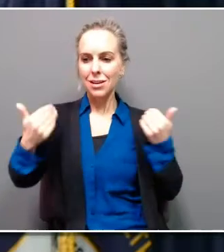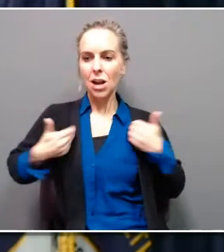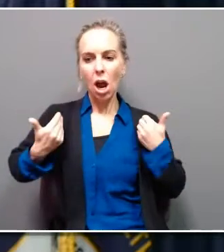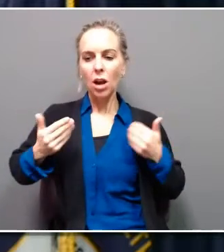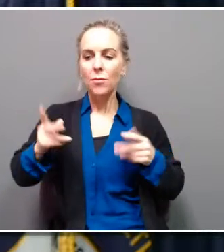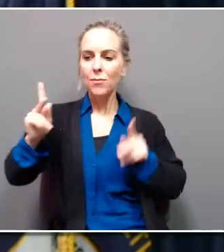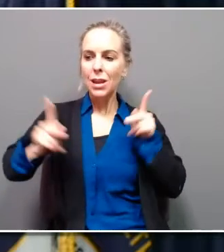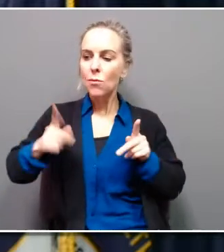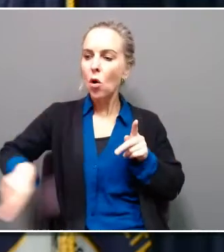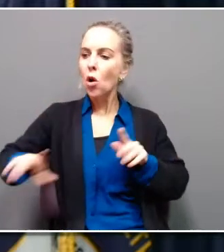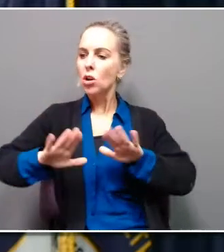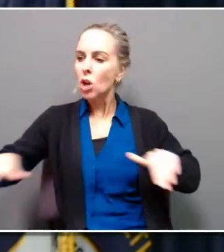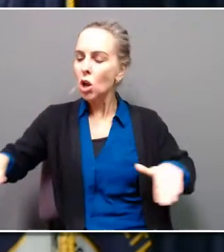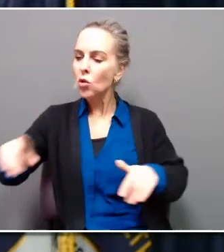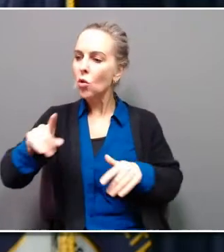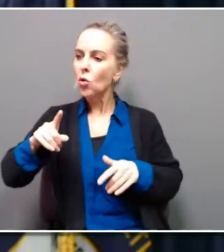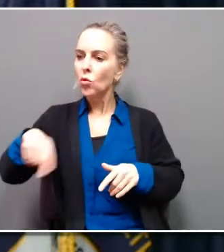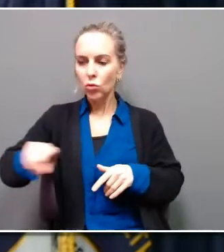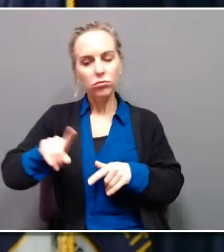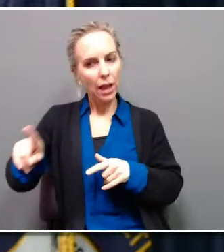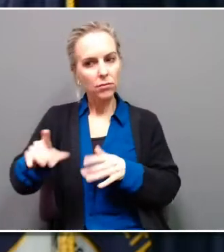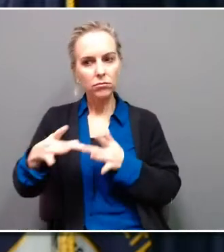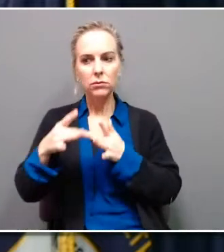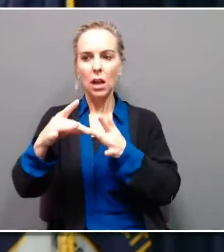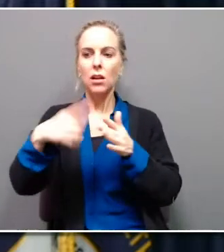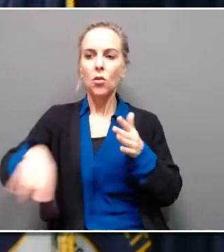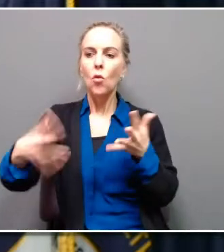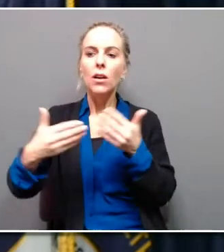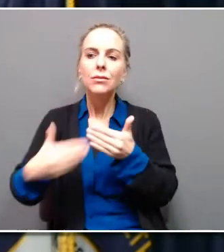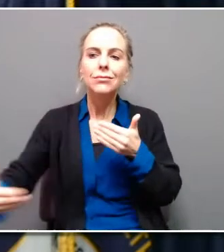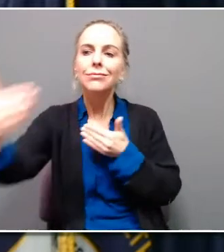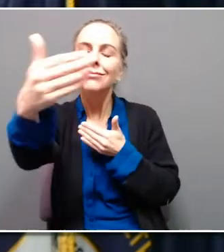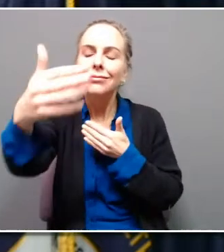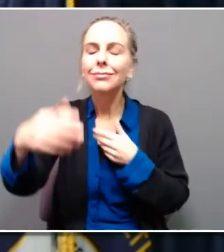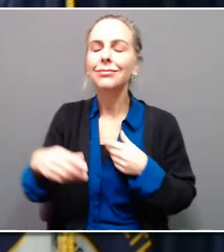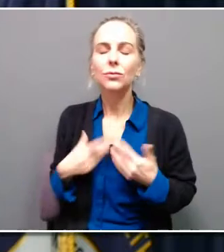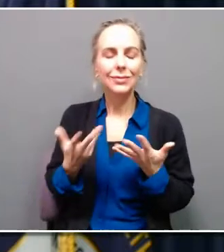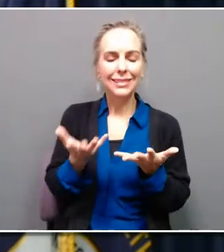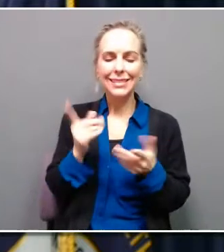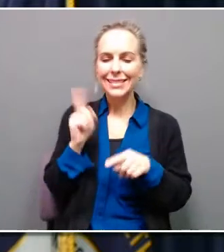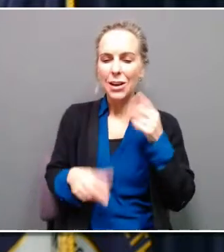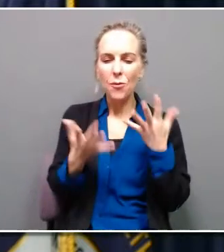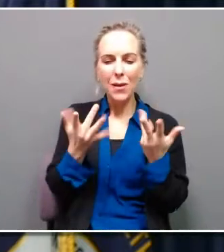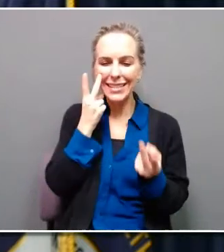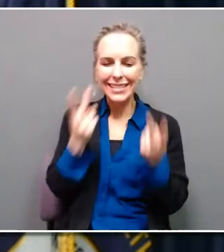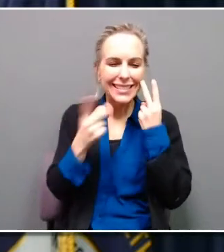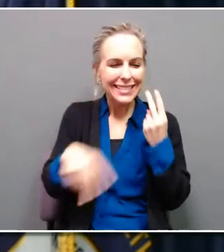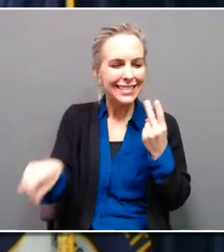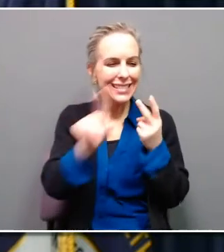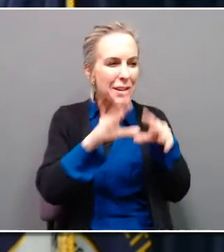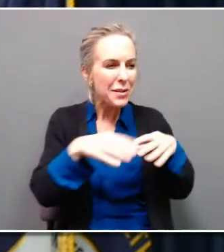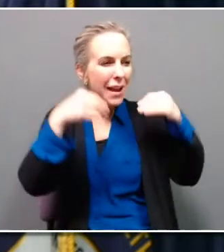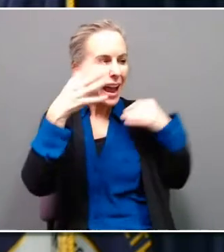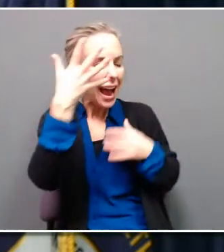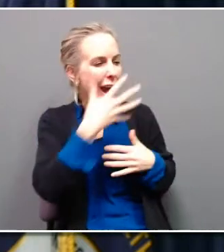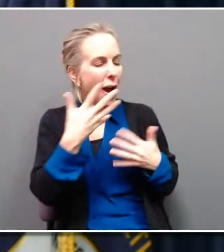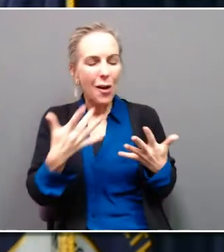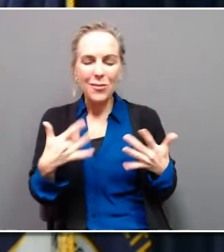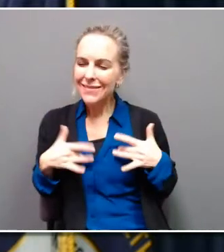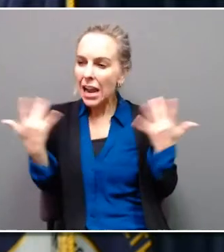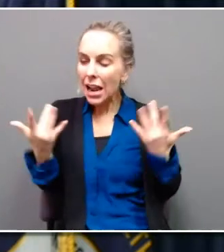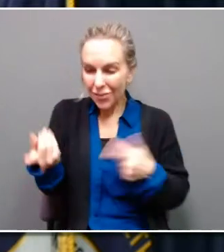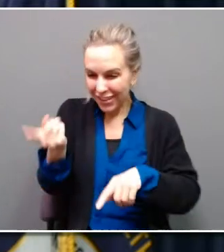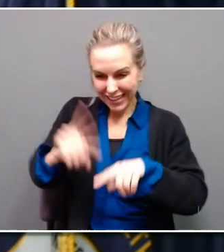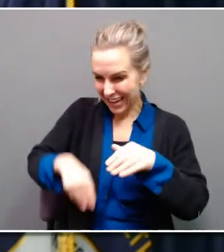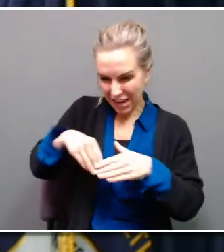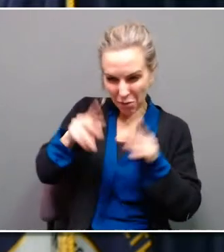us. We can't wait to see the smiling faces of so many Kentuckians at the parade, but if you can't make it in person, it will also be broadcast